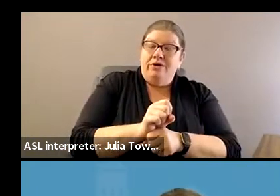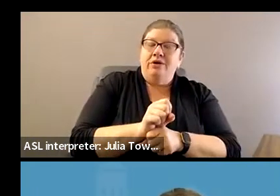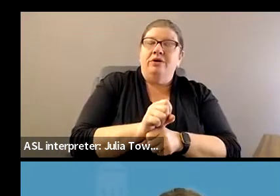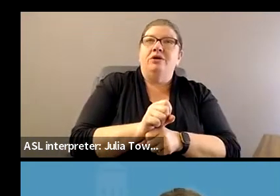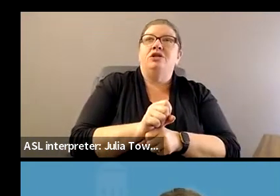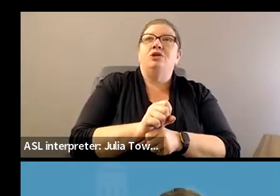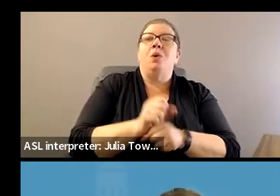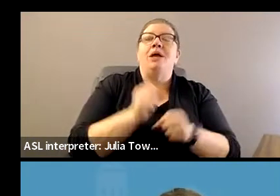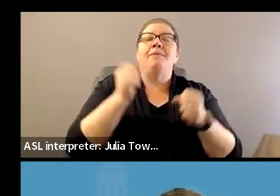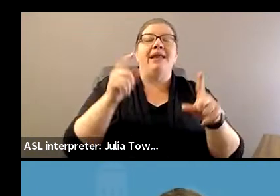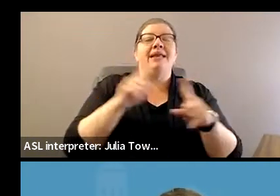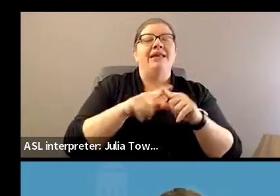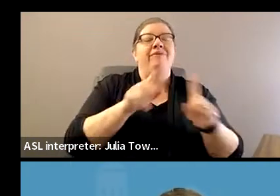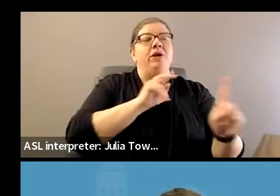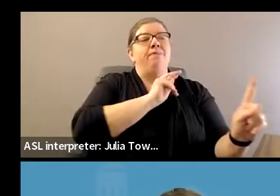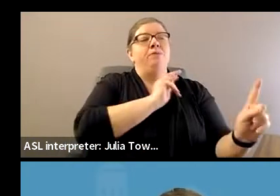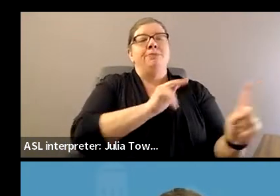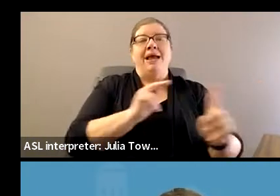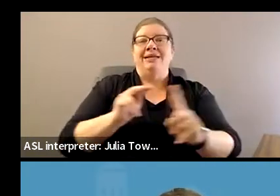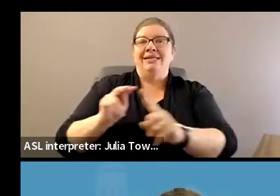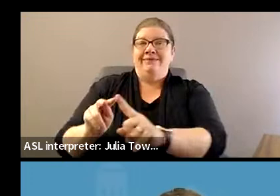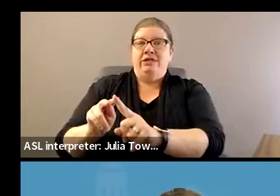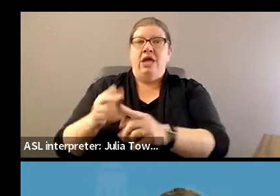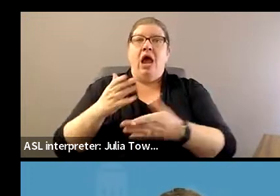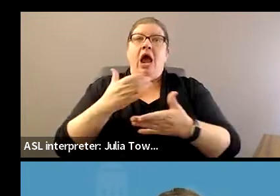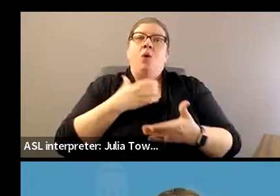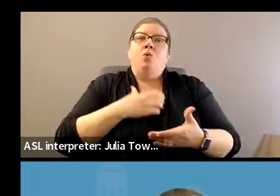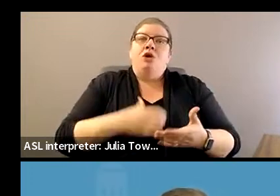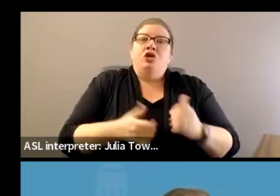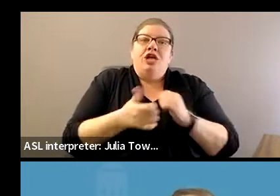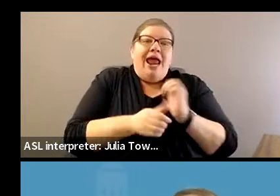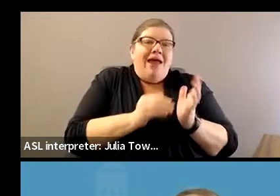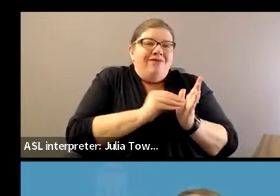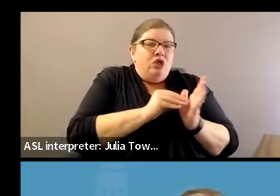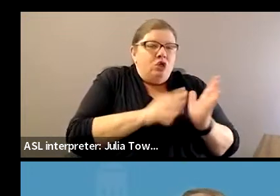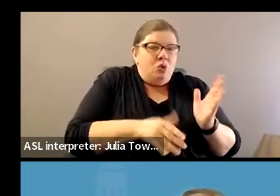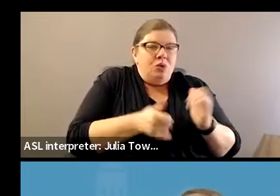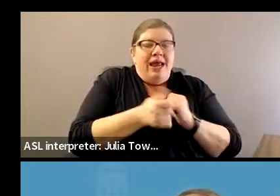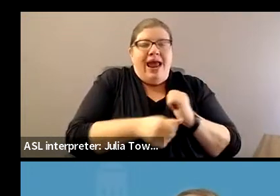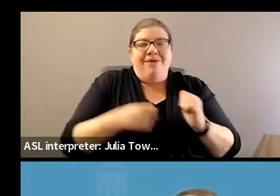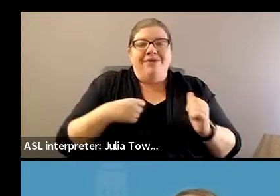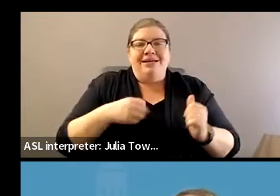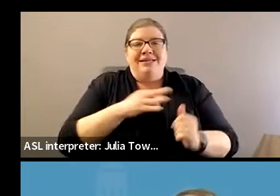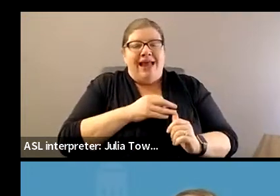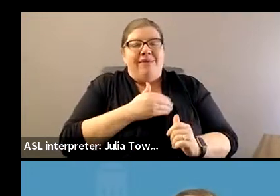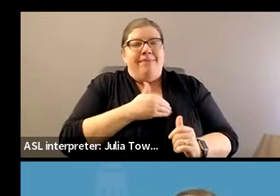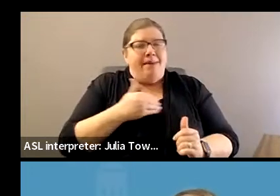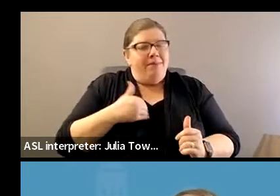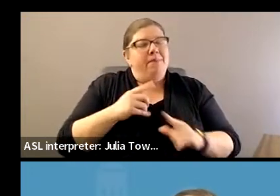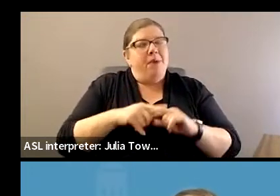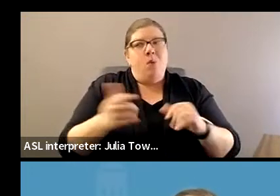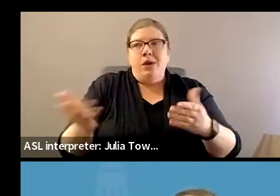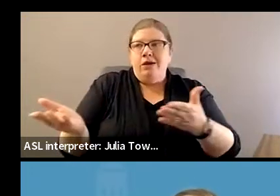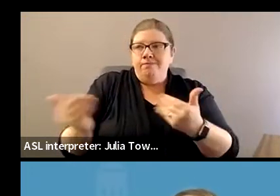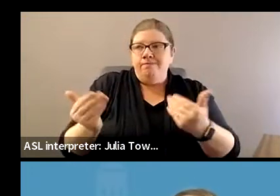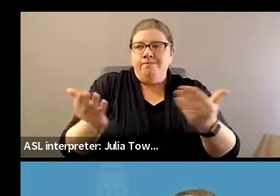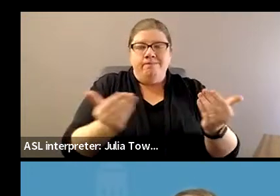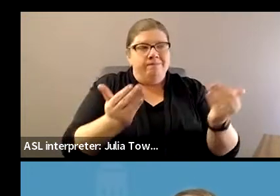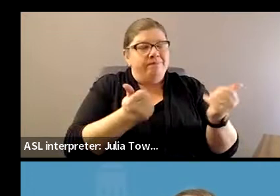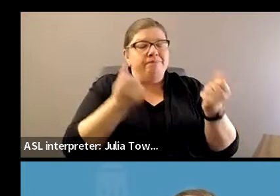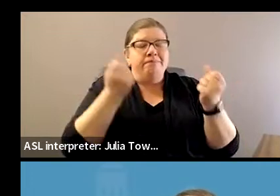many perspectives. And I wish we could have had every student, every staff member, but we got quite a few to bring in